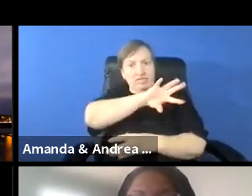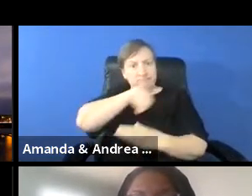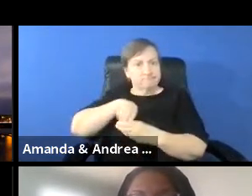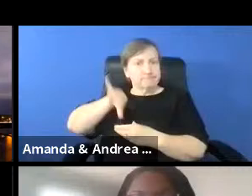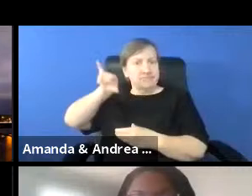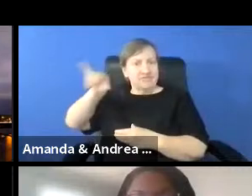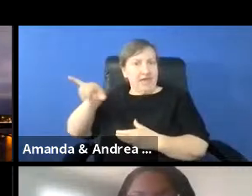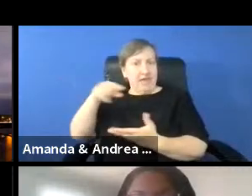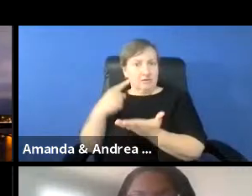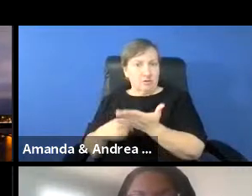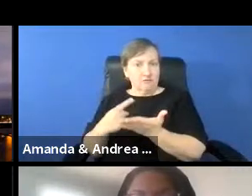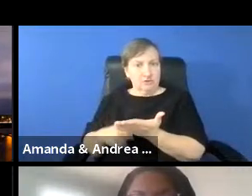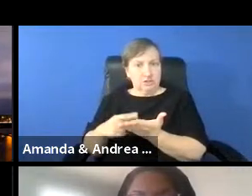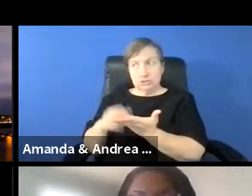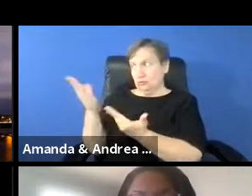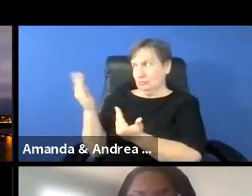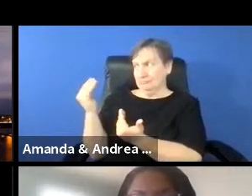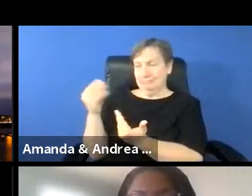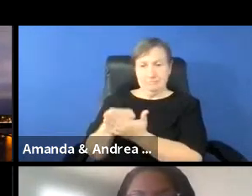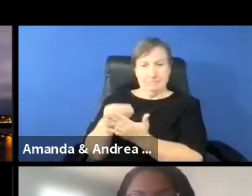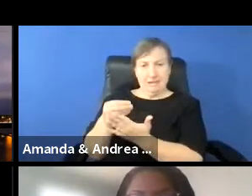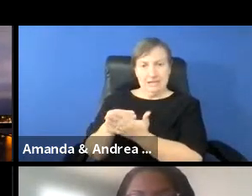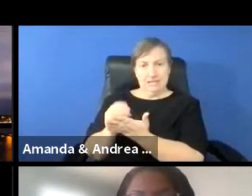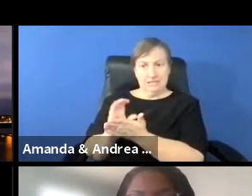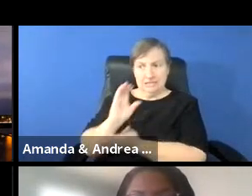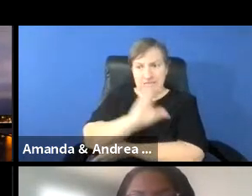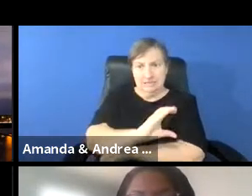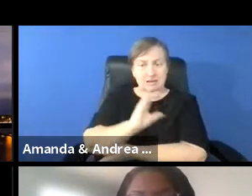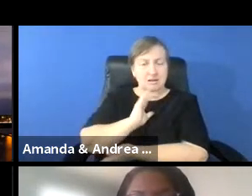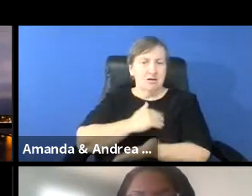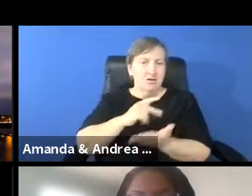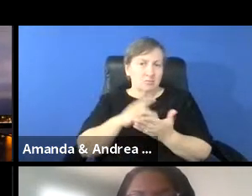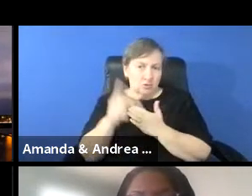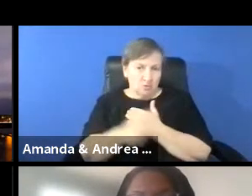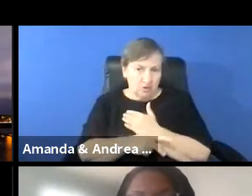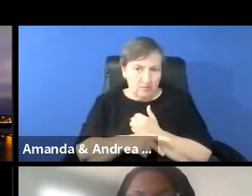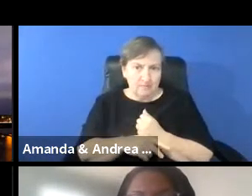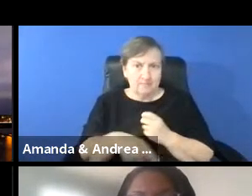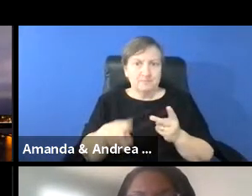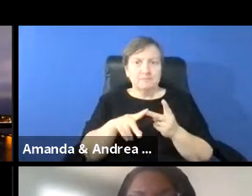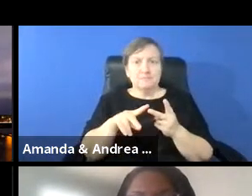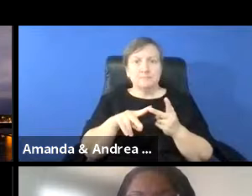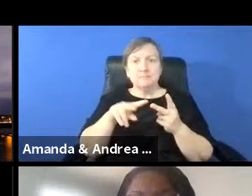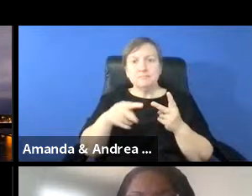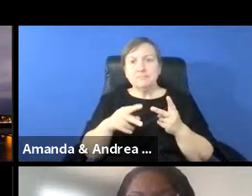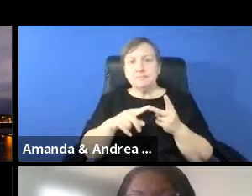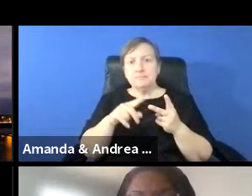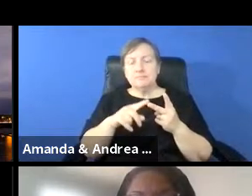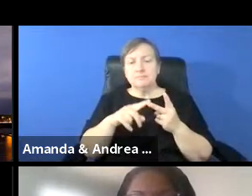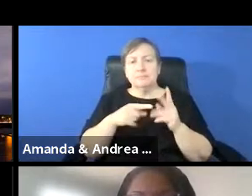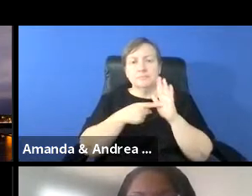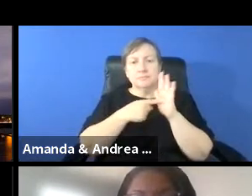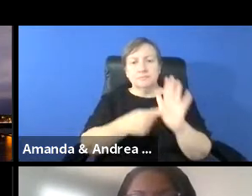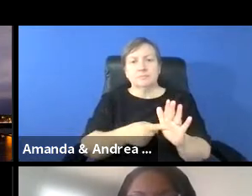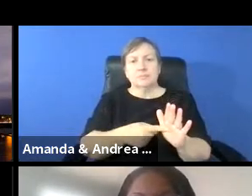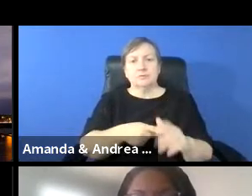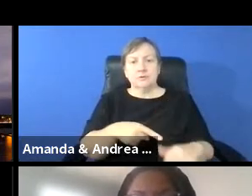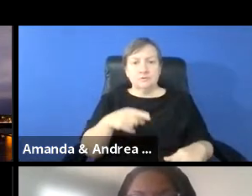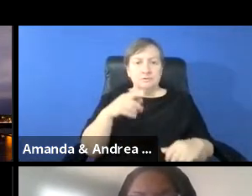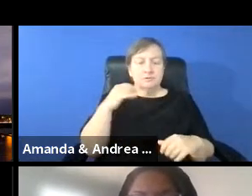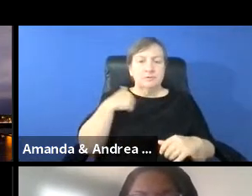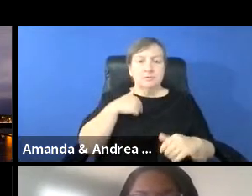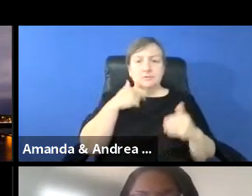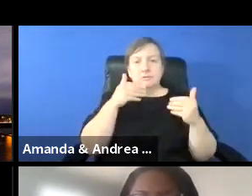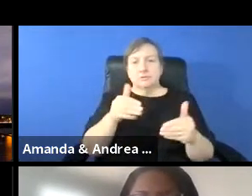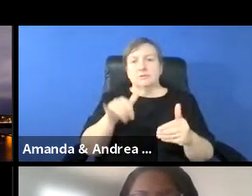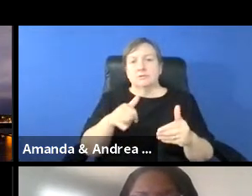conversation to attract funding to come to this program. And number two, we have to show that we are moving this program in a